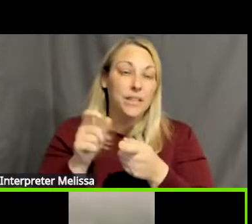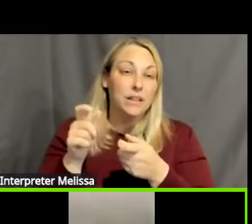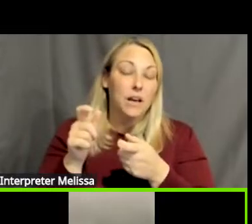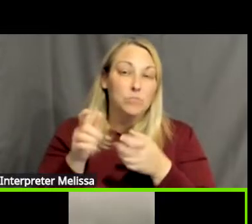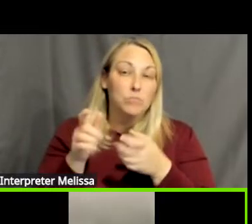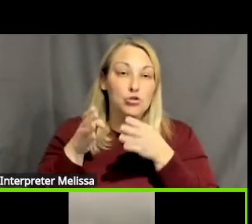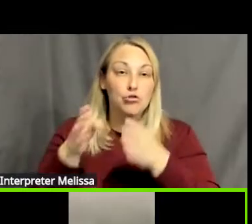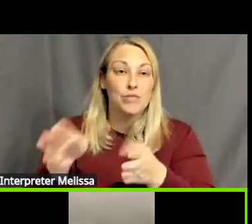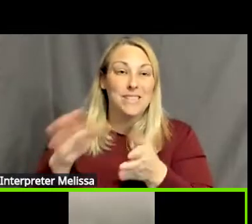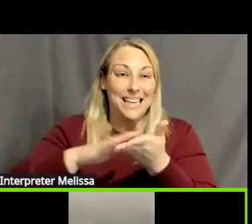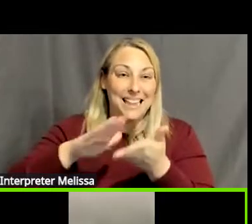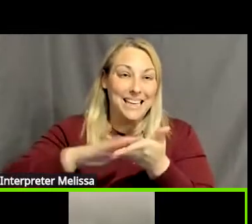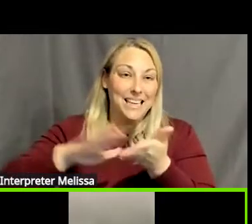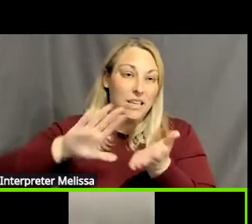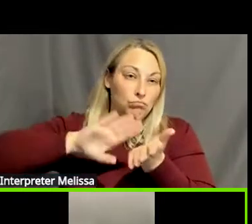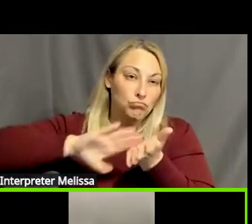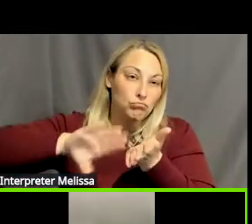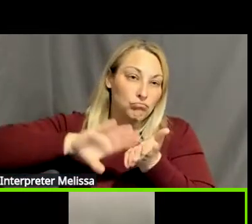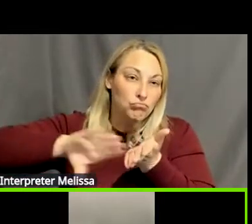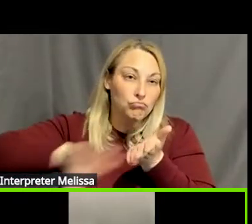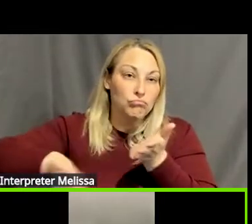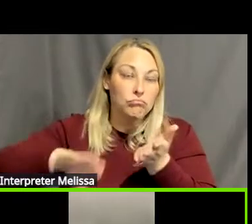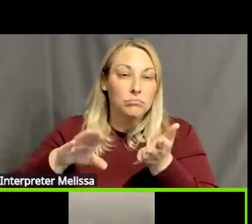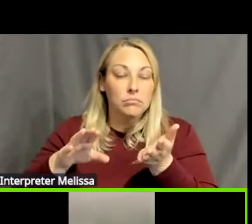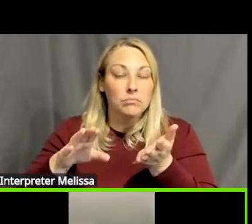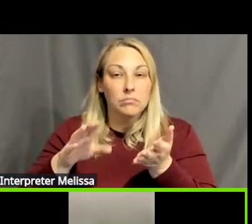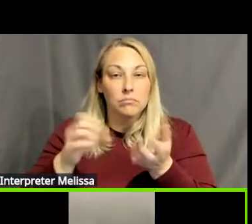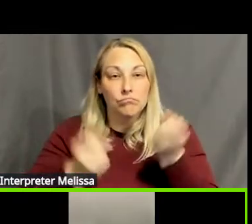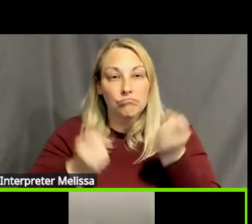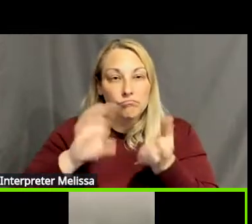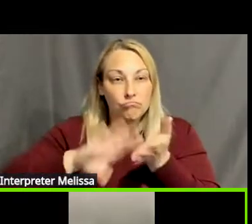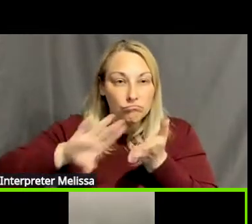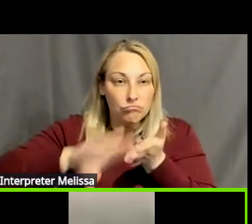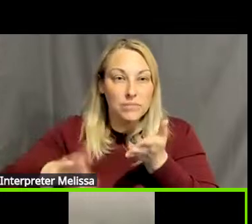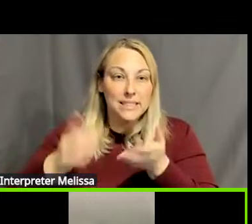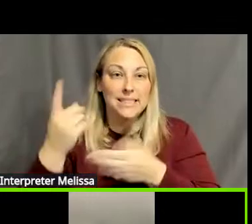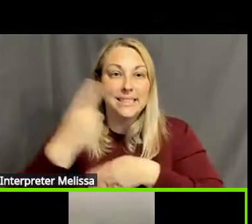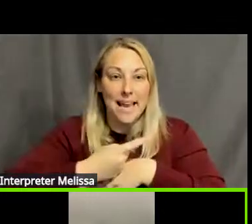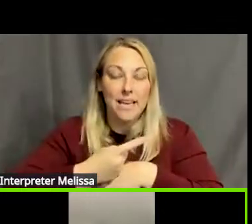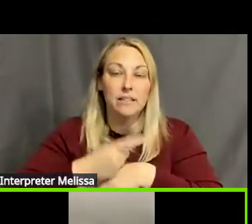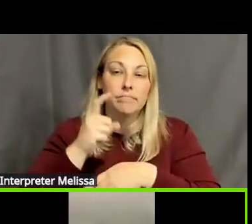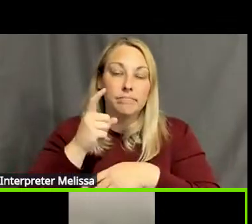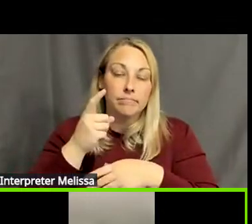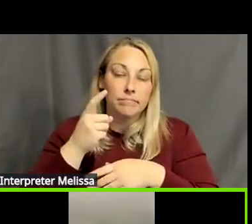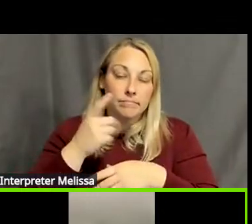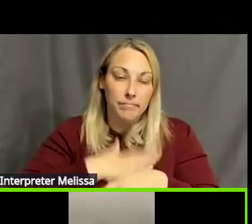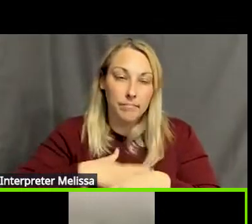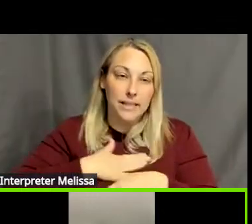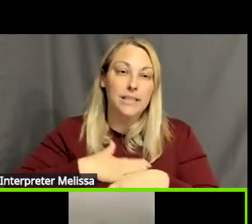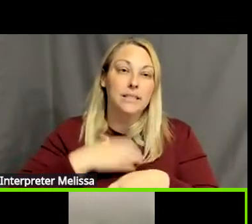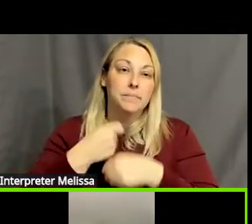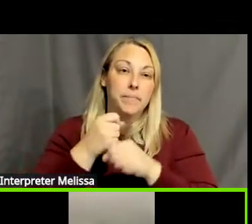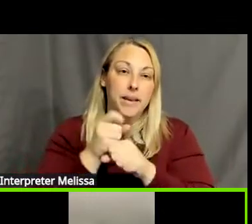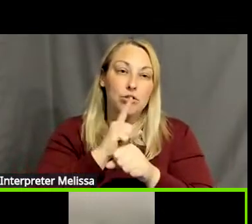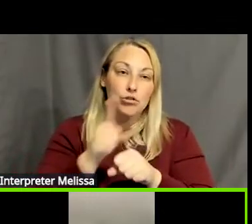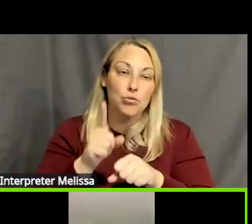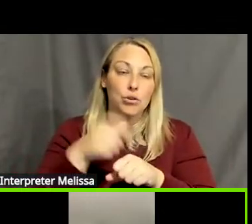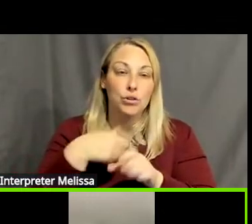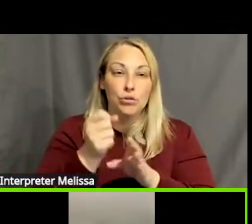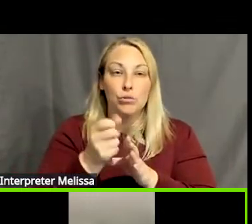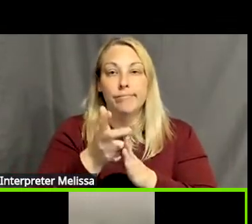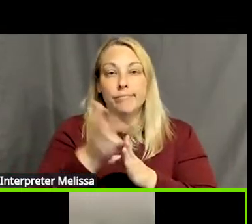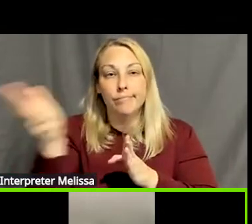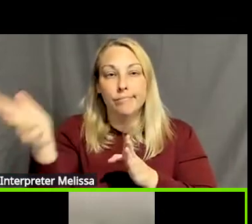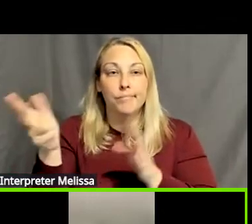and towing. My school DC lottery results were announced on the 28th. So we're encouraging families and